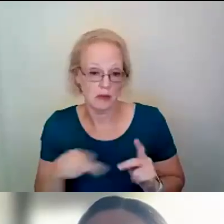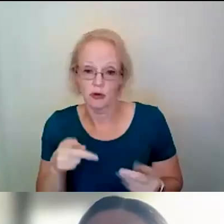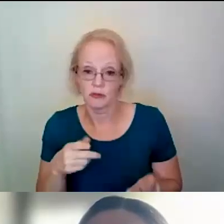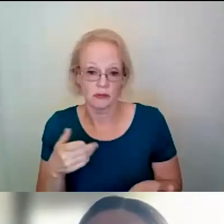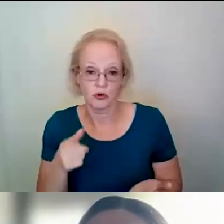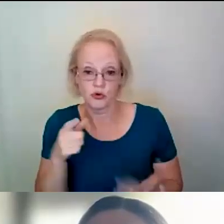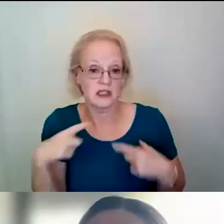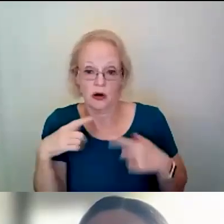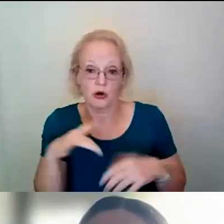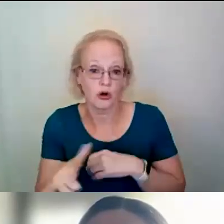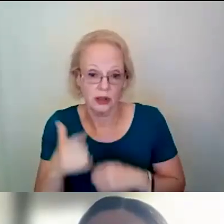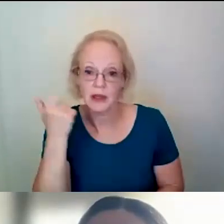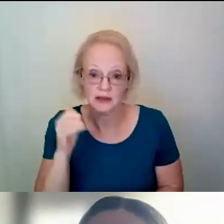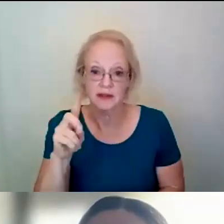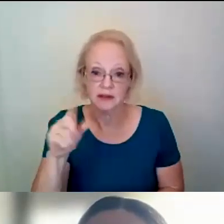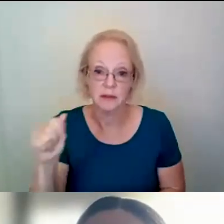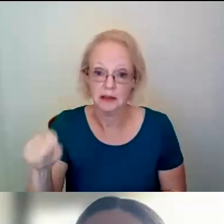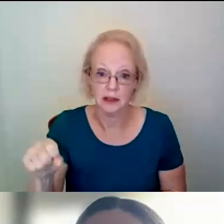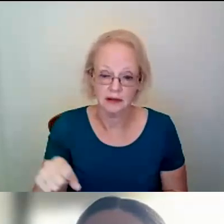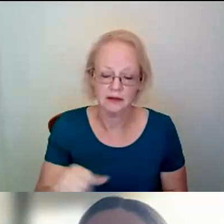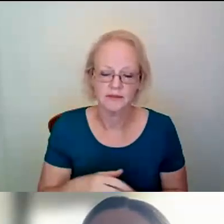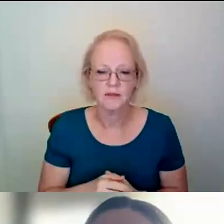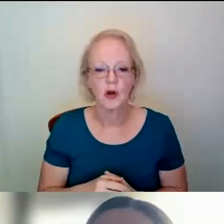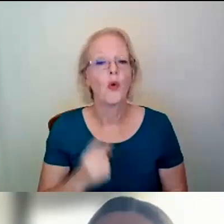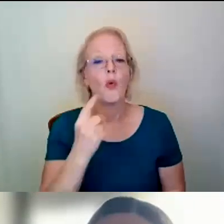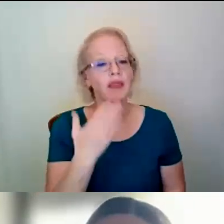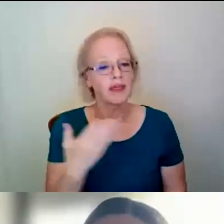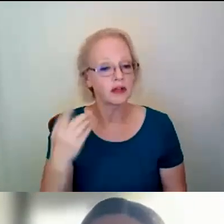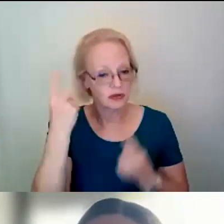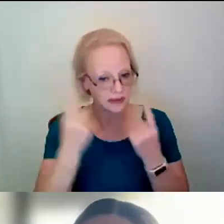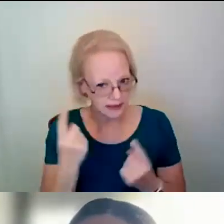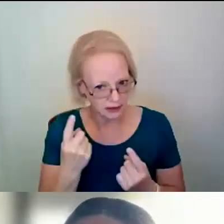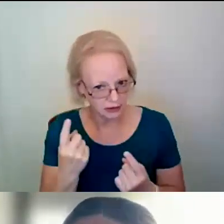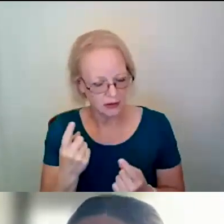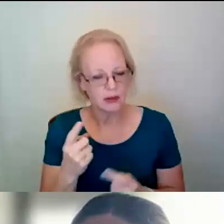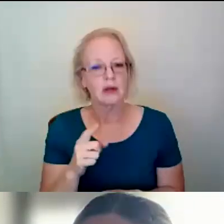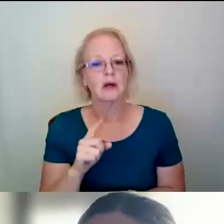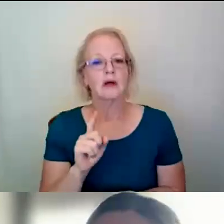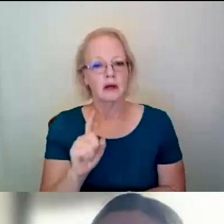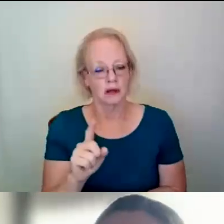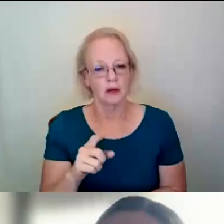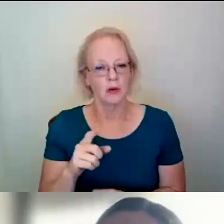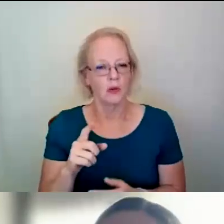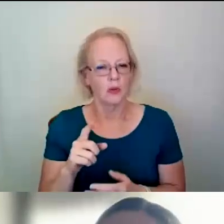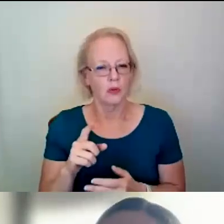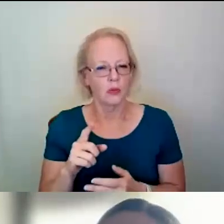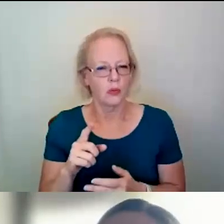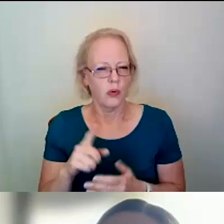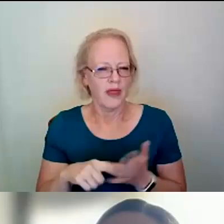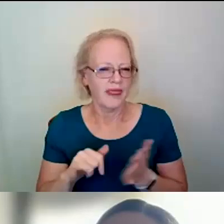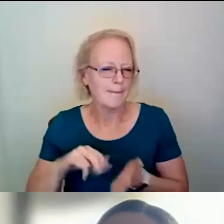retiring early because of disability. The one thing to consider at that point, however, is what that might imply